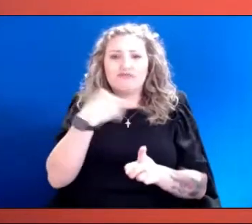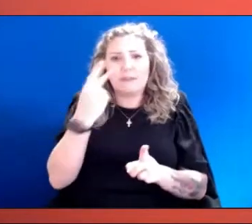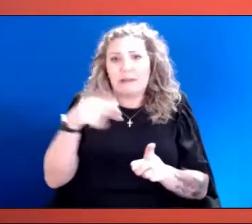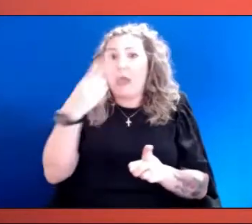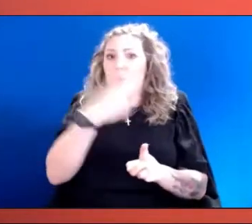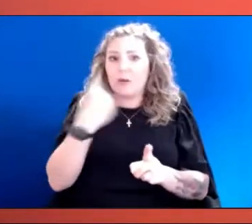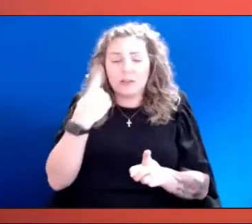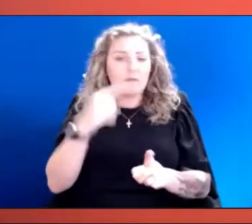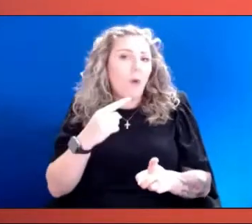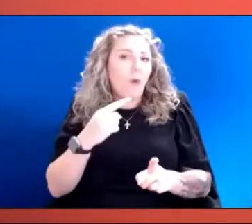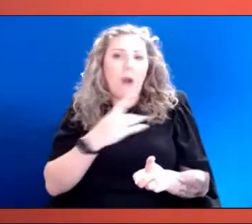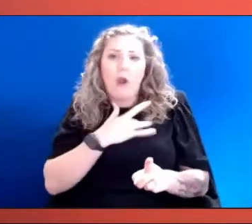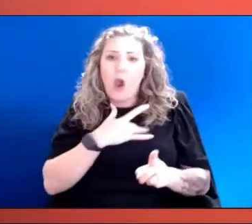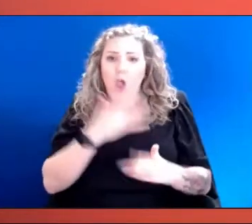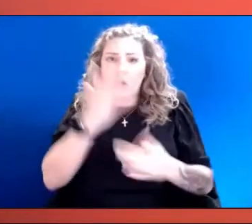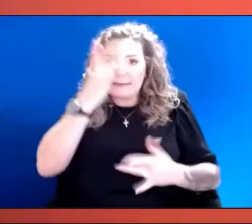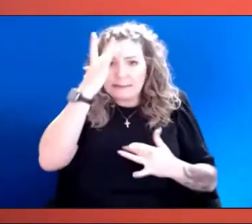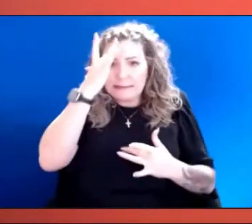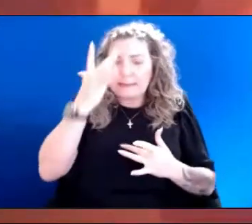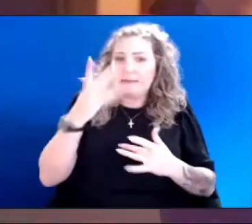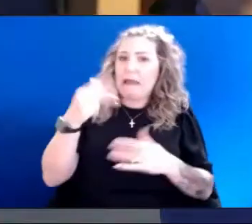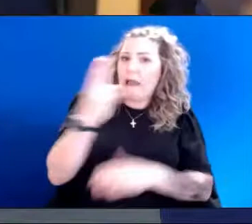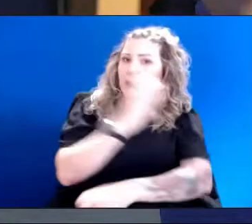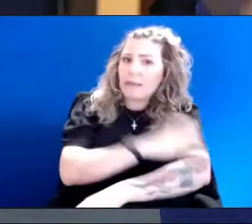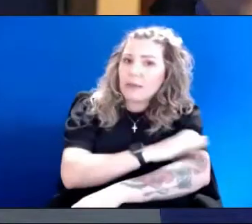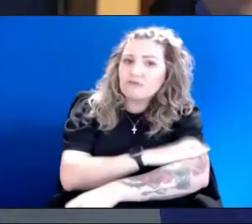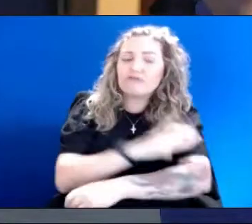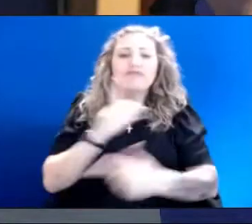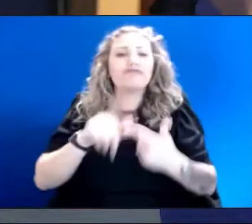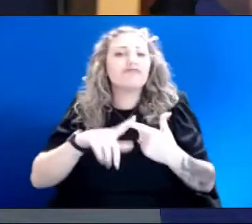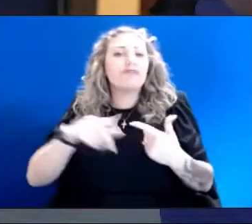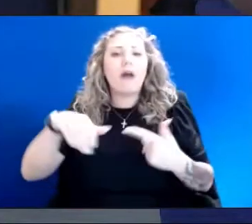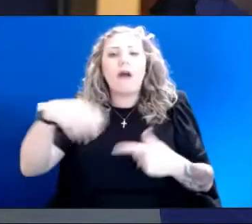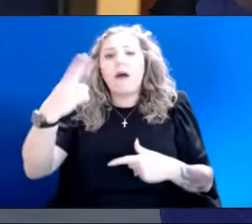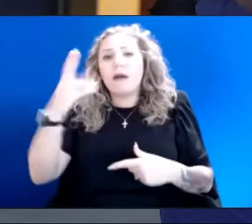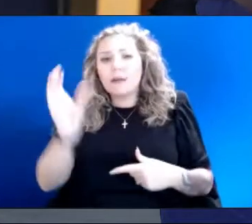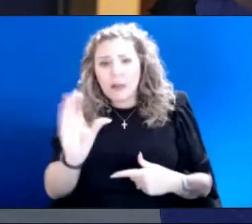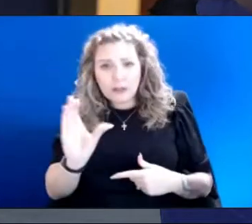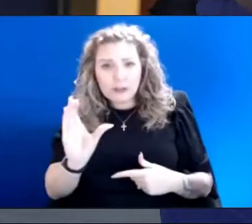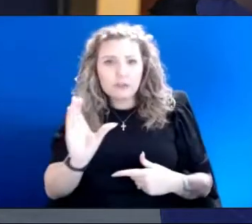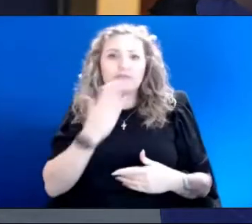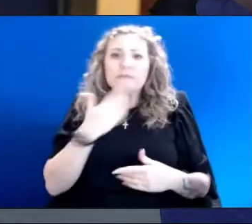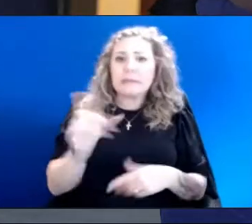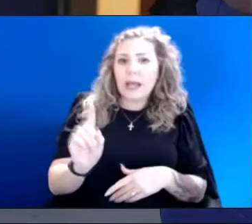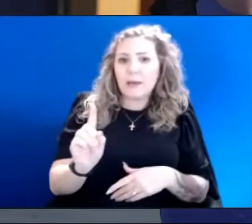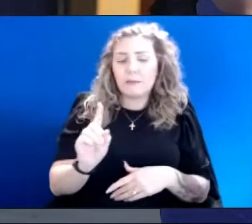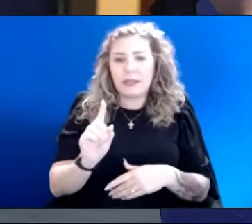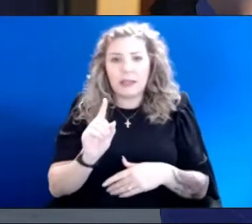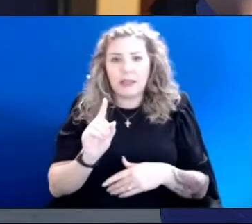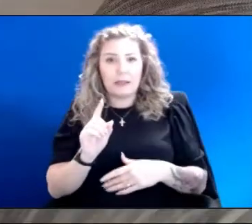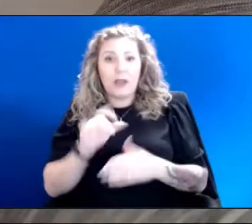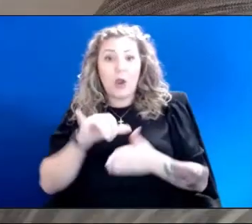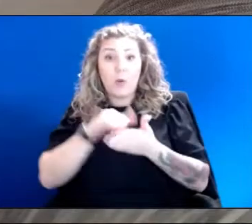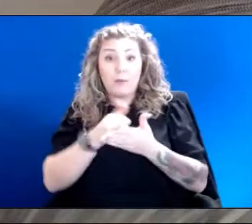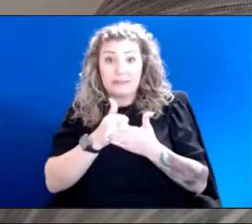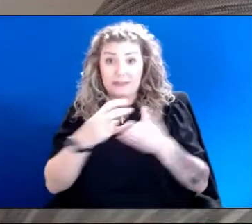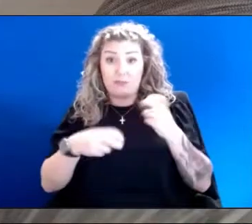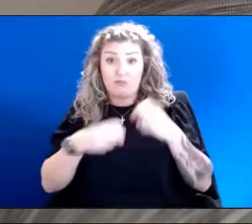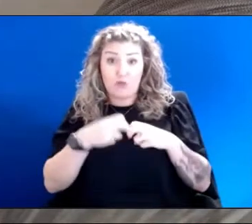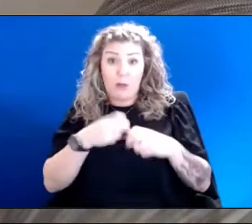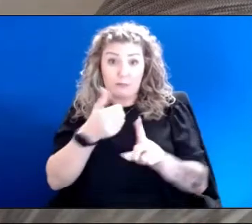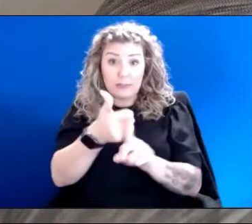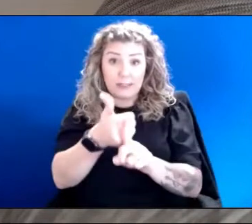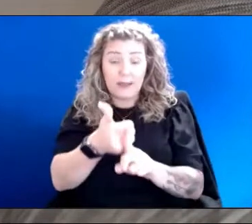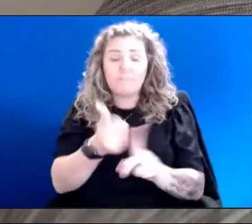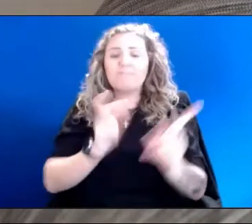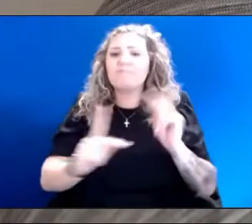high cholesterol, diabetes, the other things that go along with having obesity. Obesity itself is a problem. That being said, people can